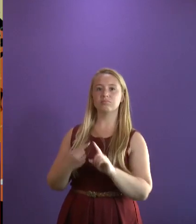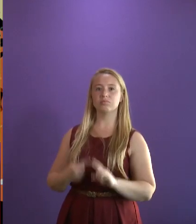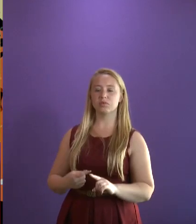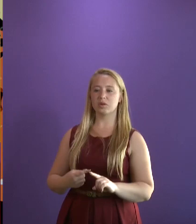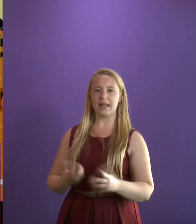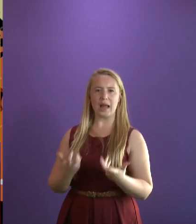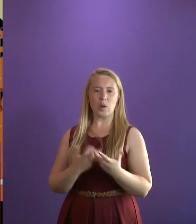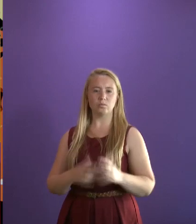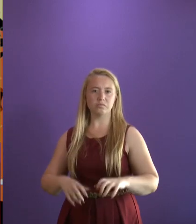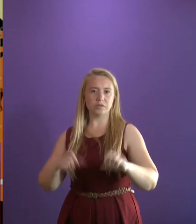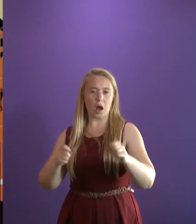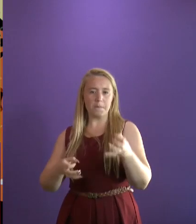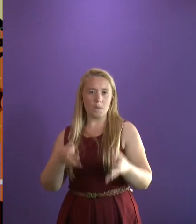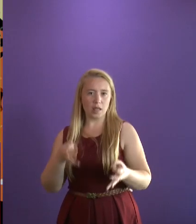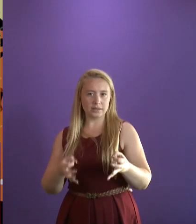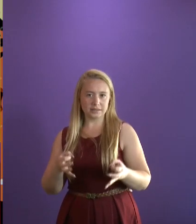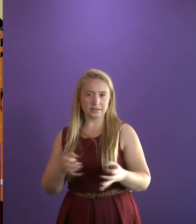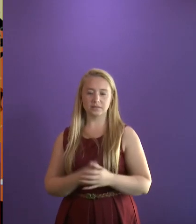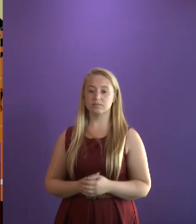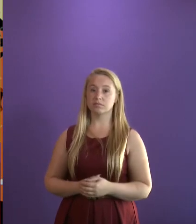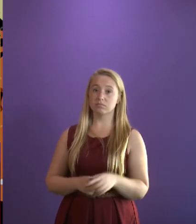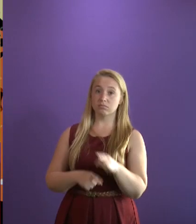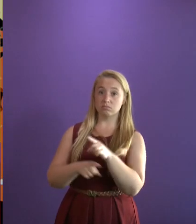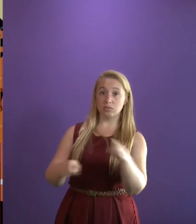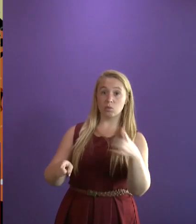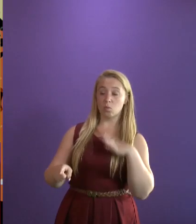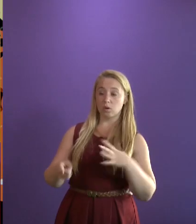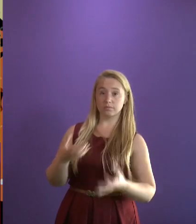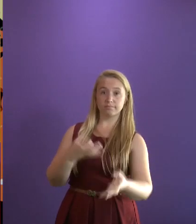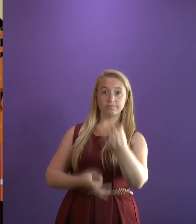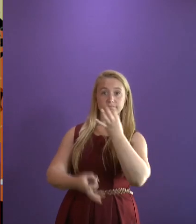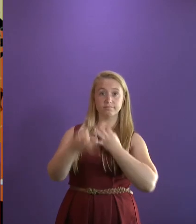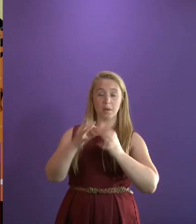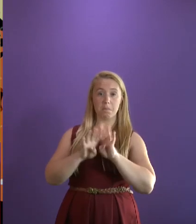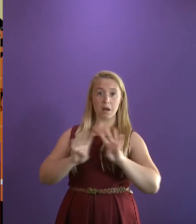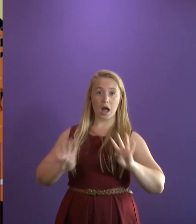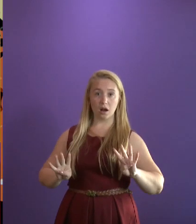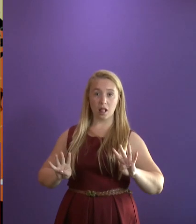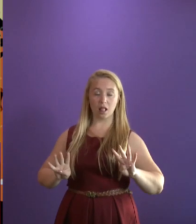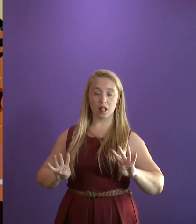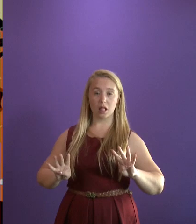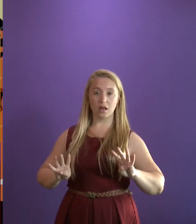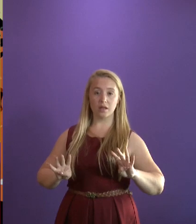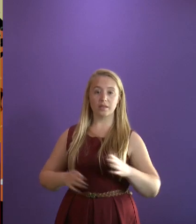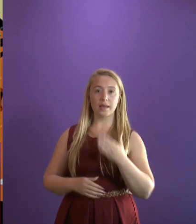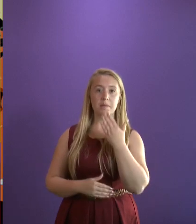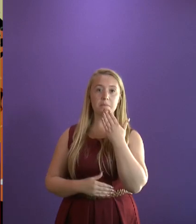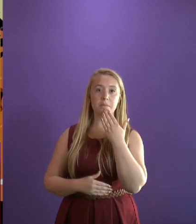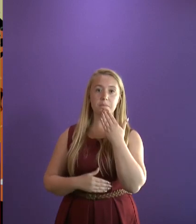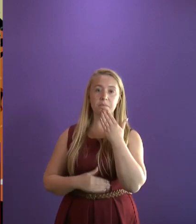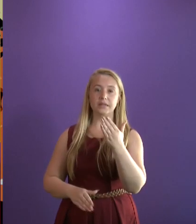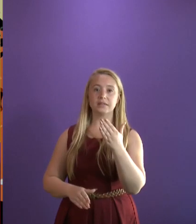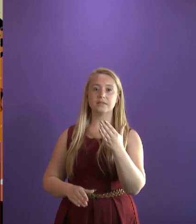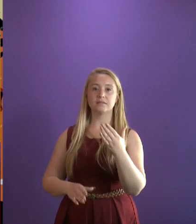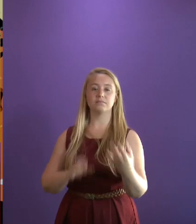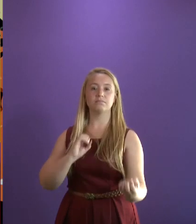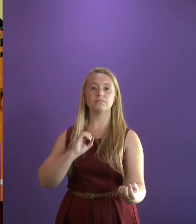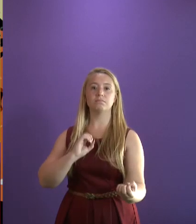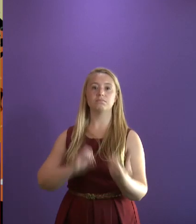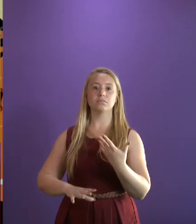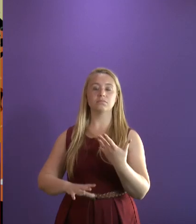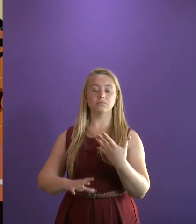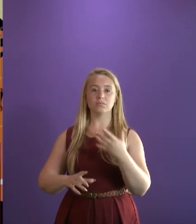here. If you would like to ask any of our panellists a question, could I ask you to please submit your questions in the